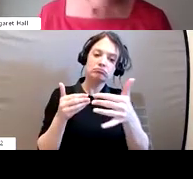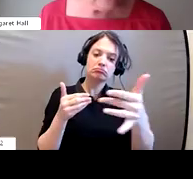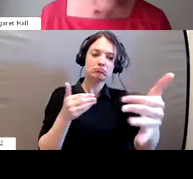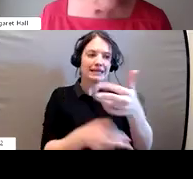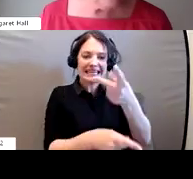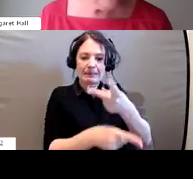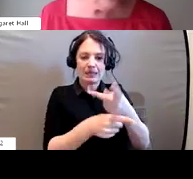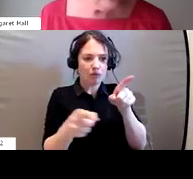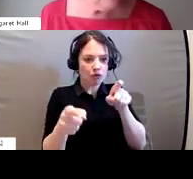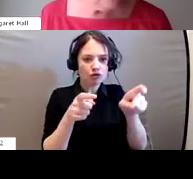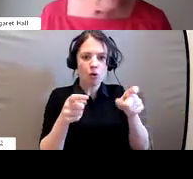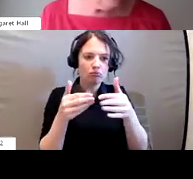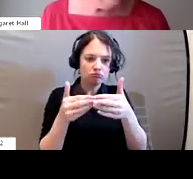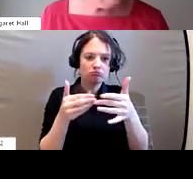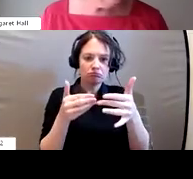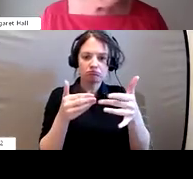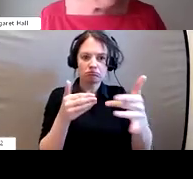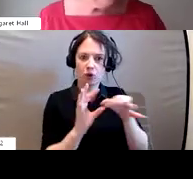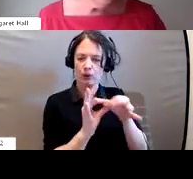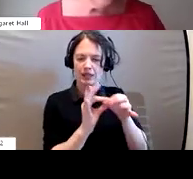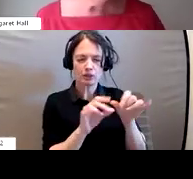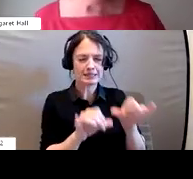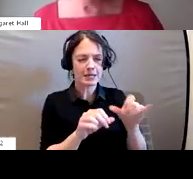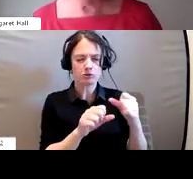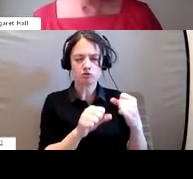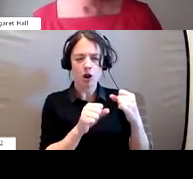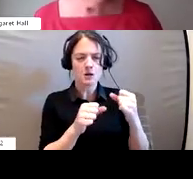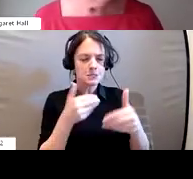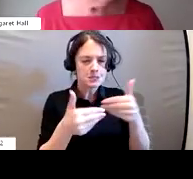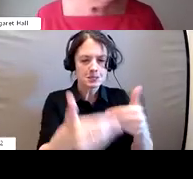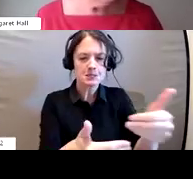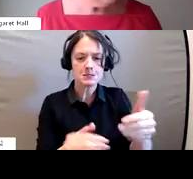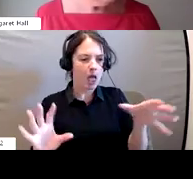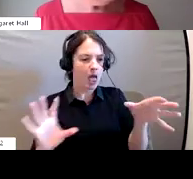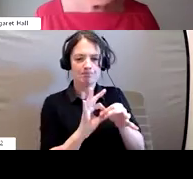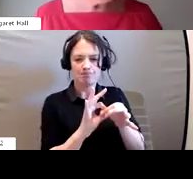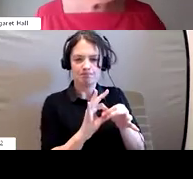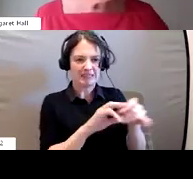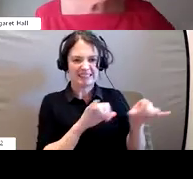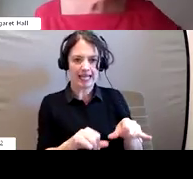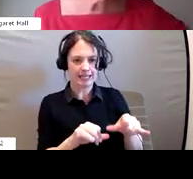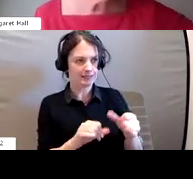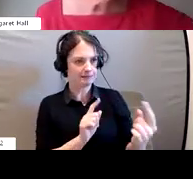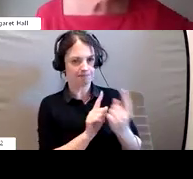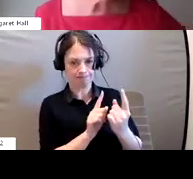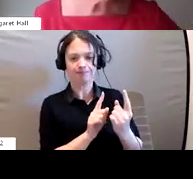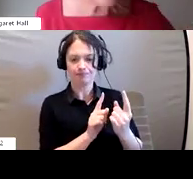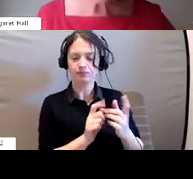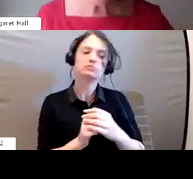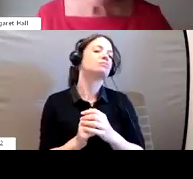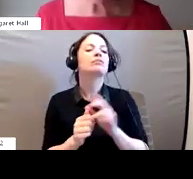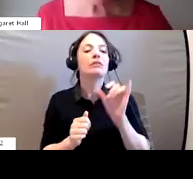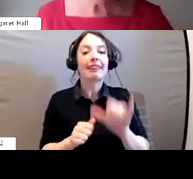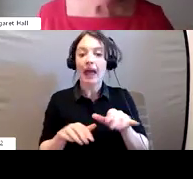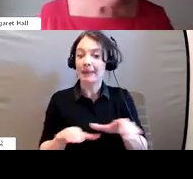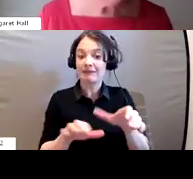control, maintain that relationship through whatever means possible. The essence of the behavior